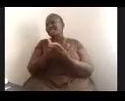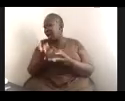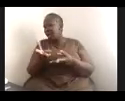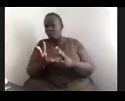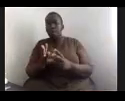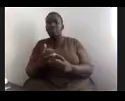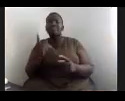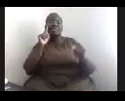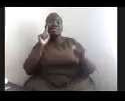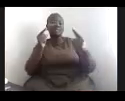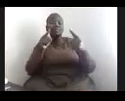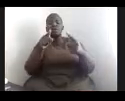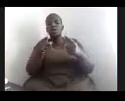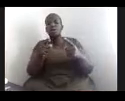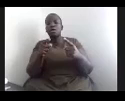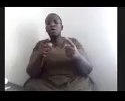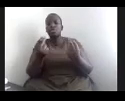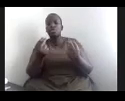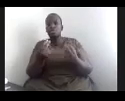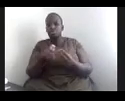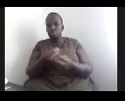main purpose of the new Children's